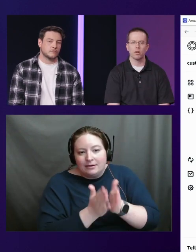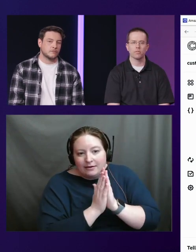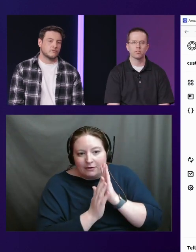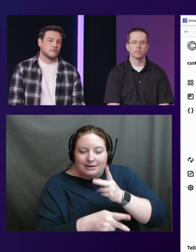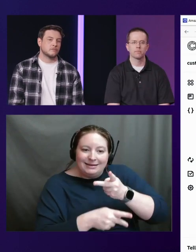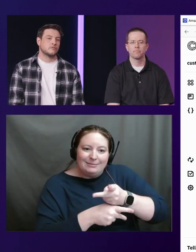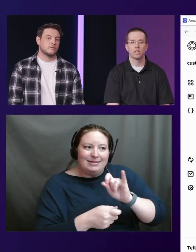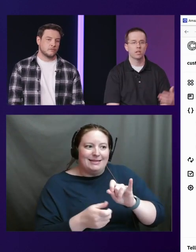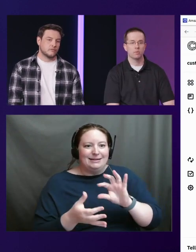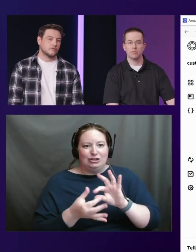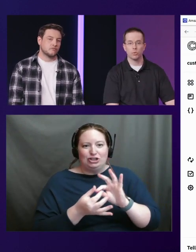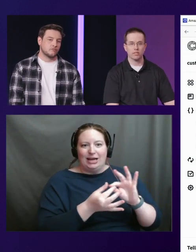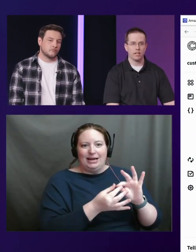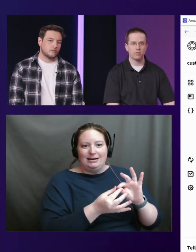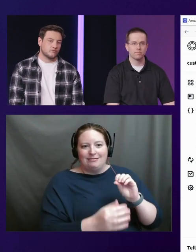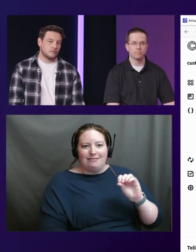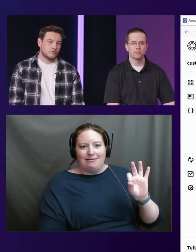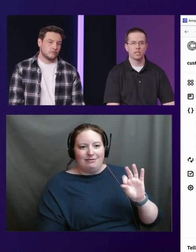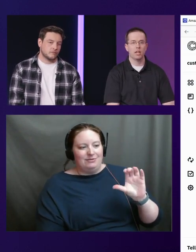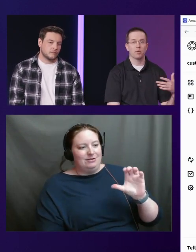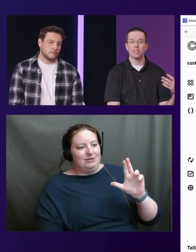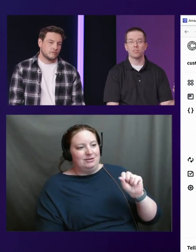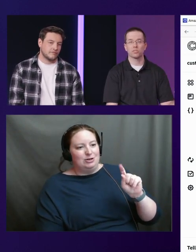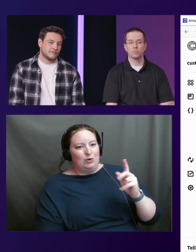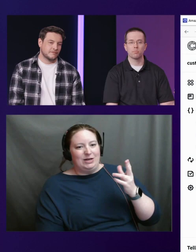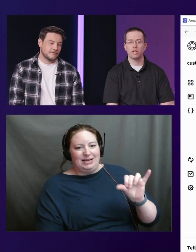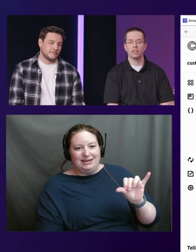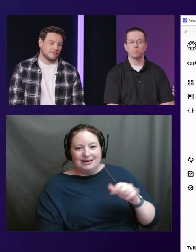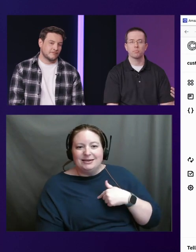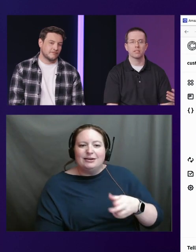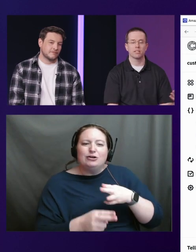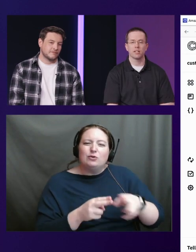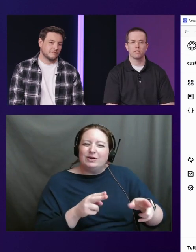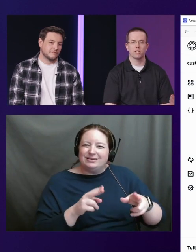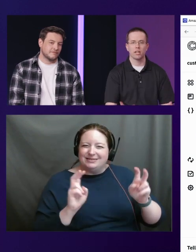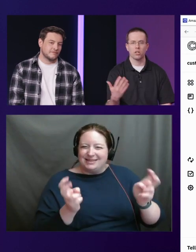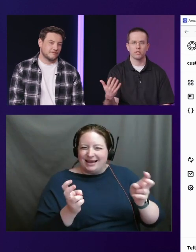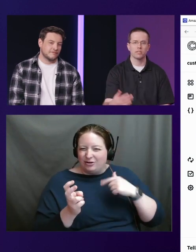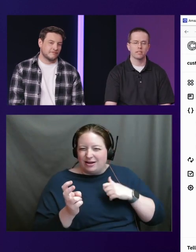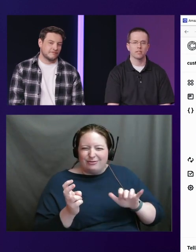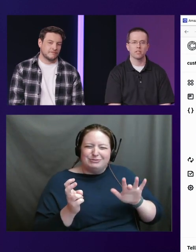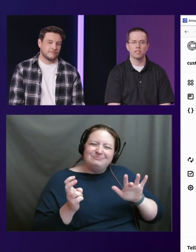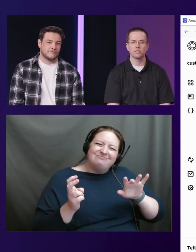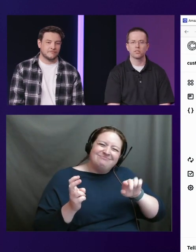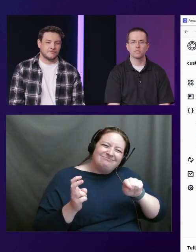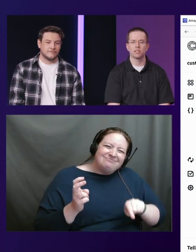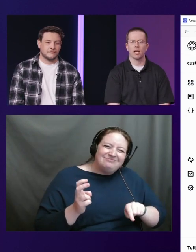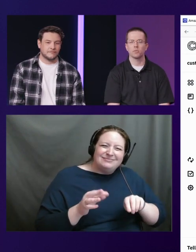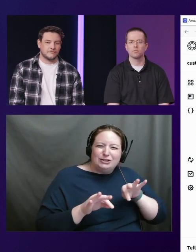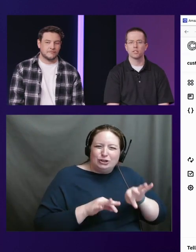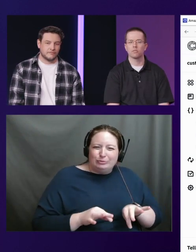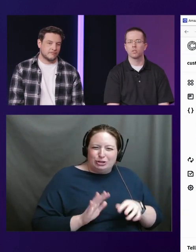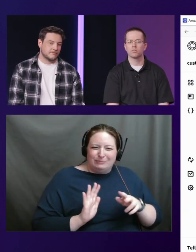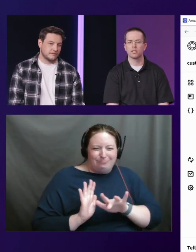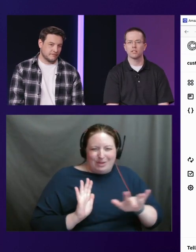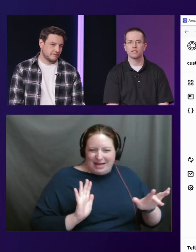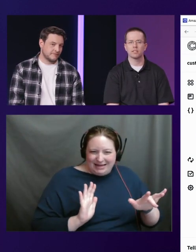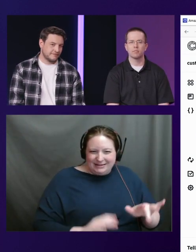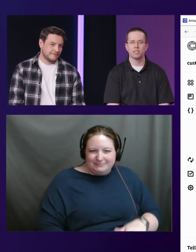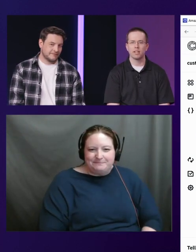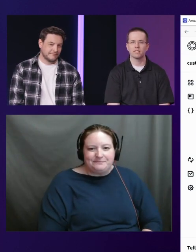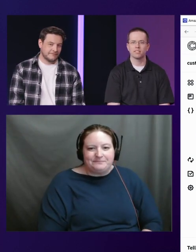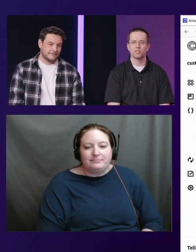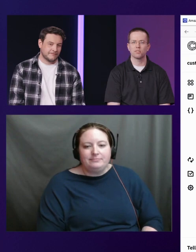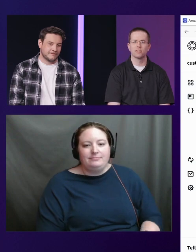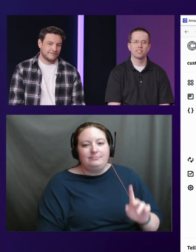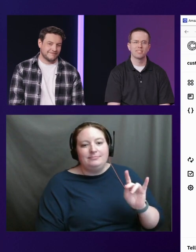custody throughout this. Give it a quick title. I'm going to leave the description blank because, again, I've already got all the details in the issue. Again, Kyle was very verbose there and giving